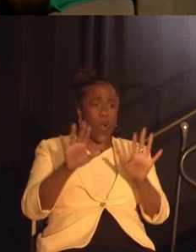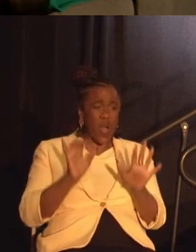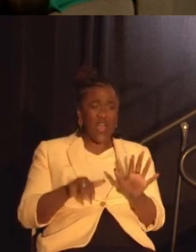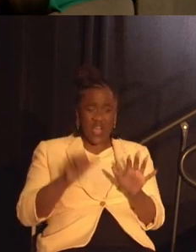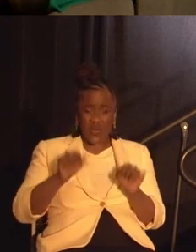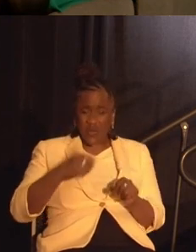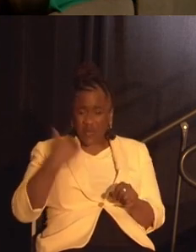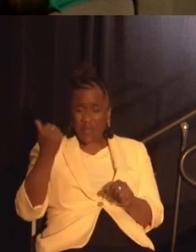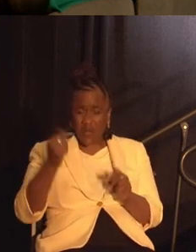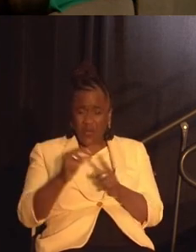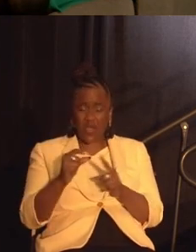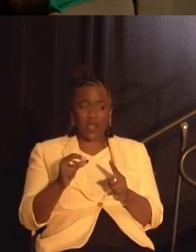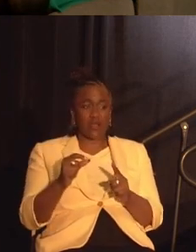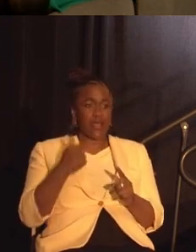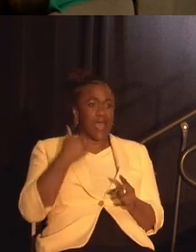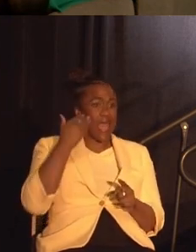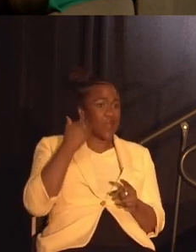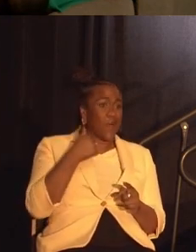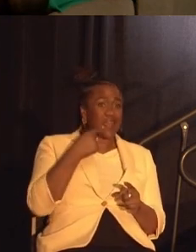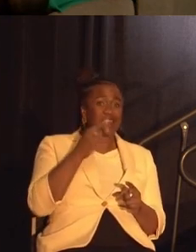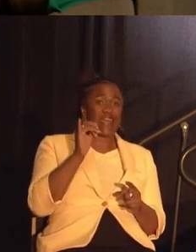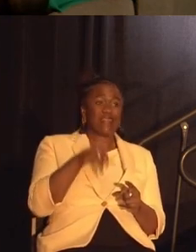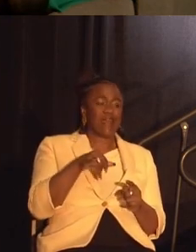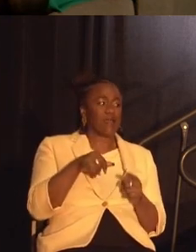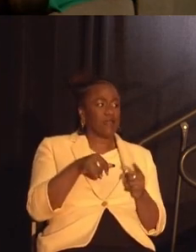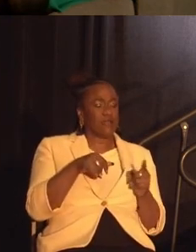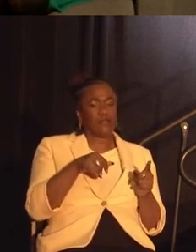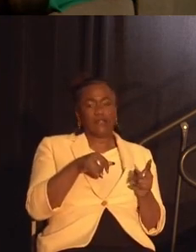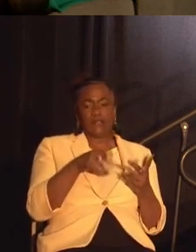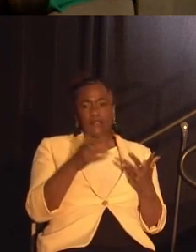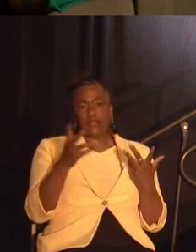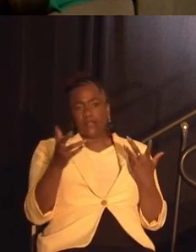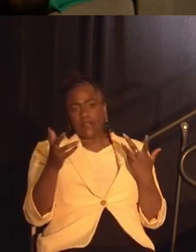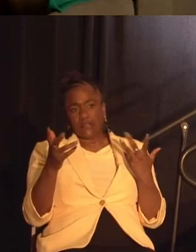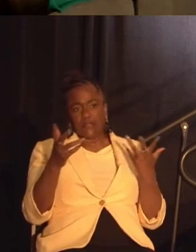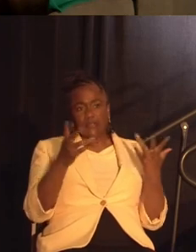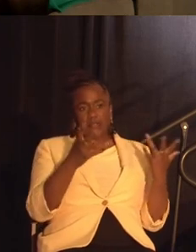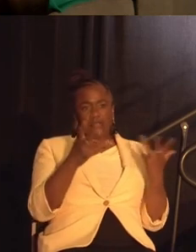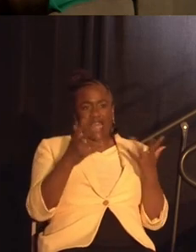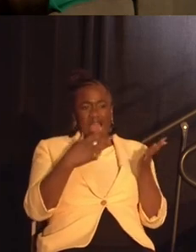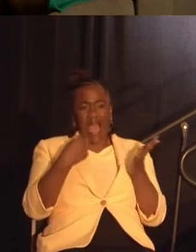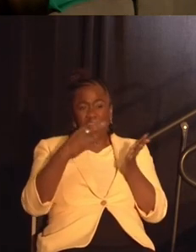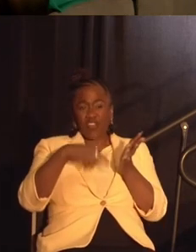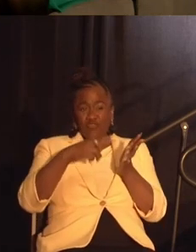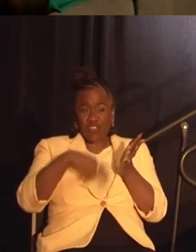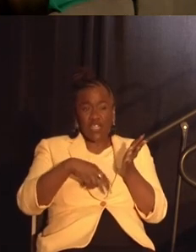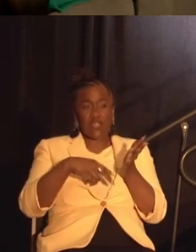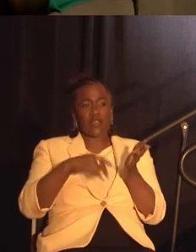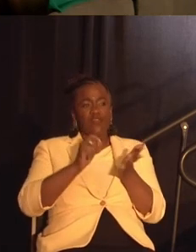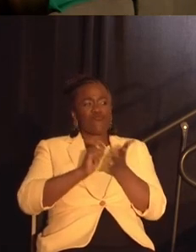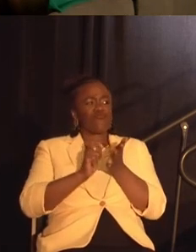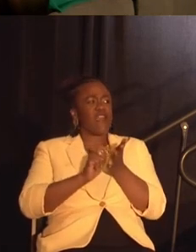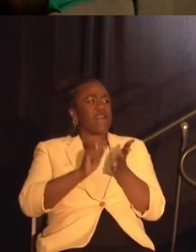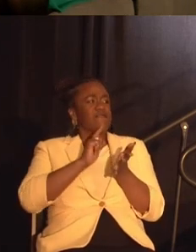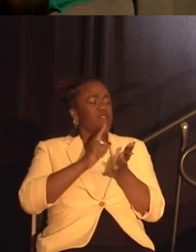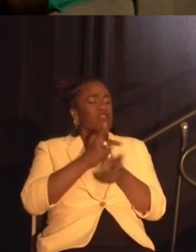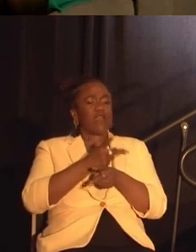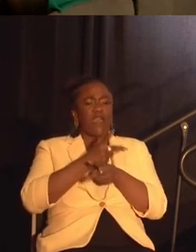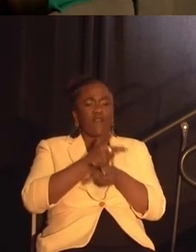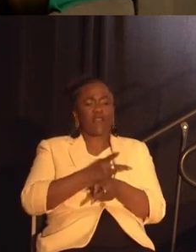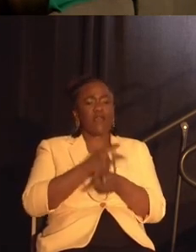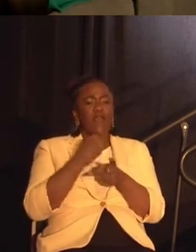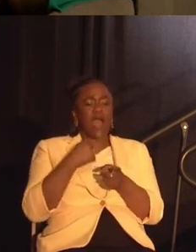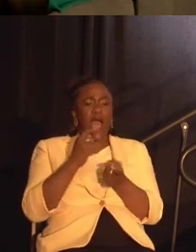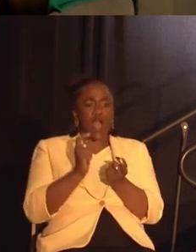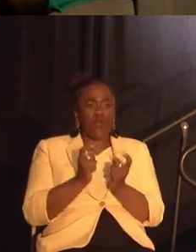Especially because, like, I know I said that I, you know, read it. I write very carefully and I